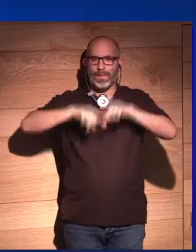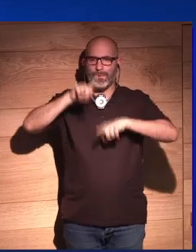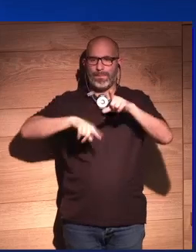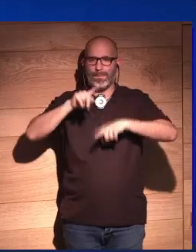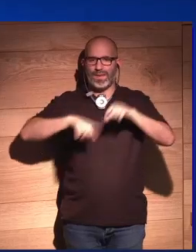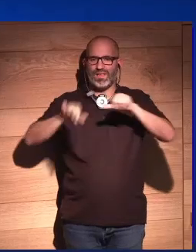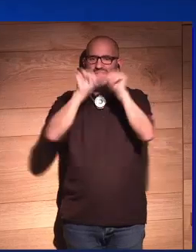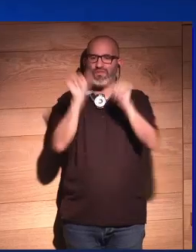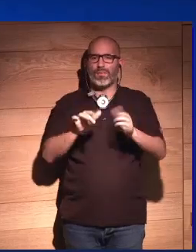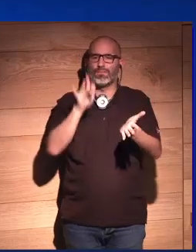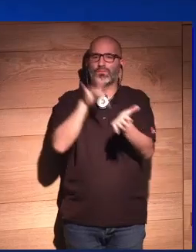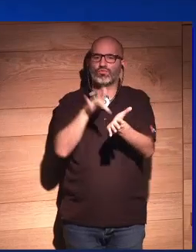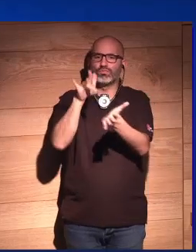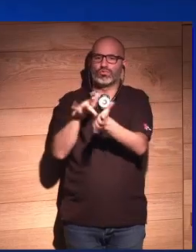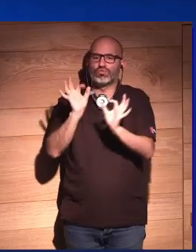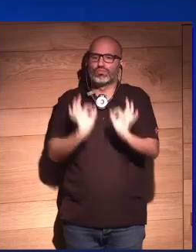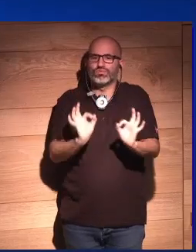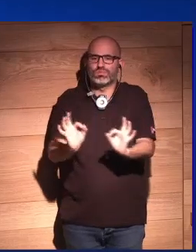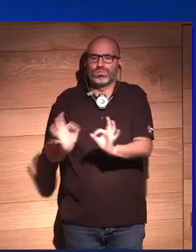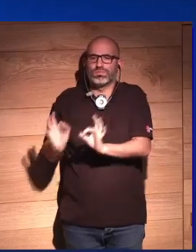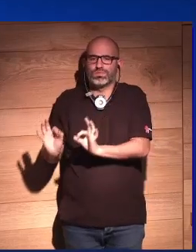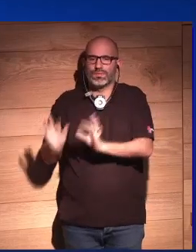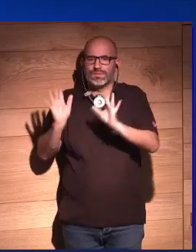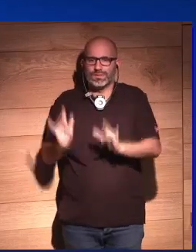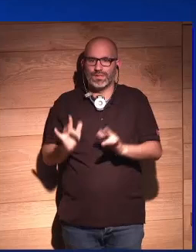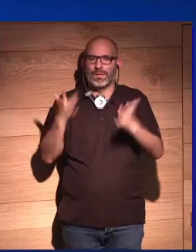entire works at this juncture. Yeah,